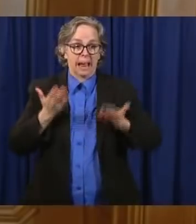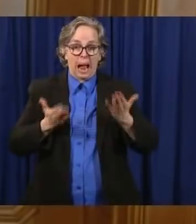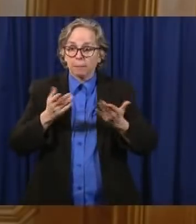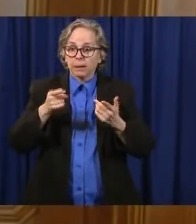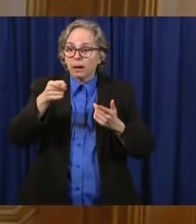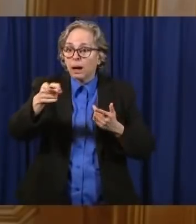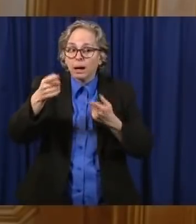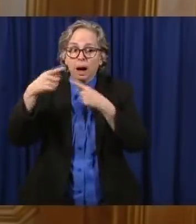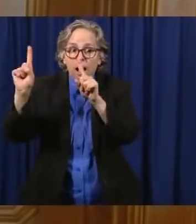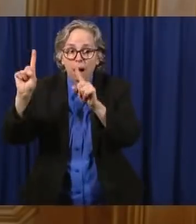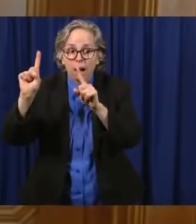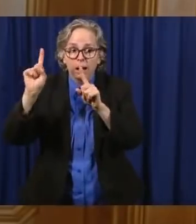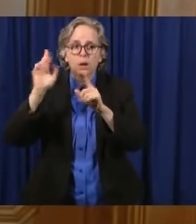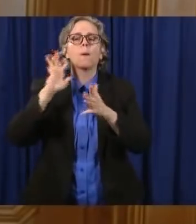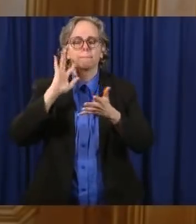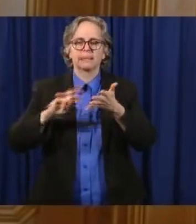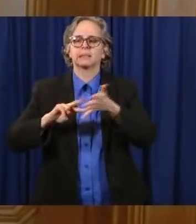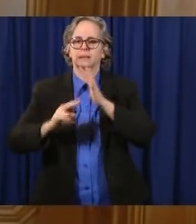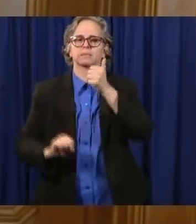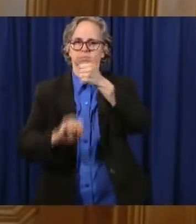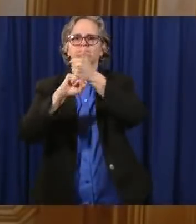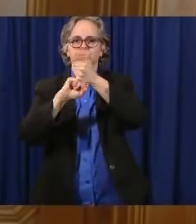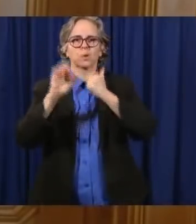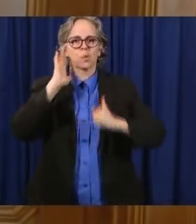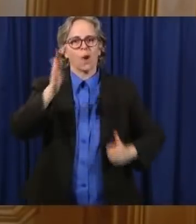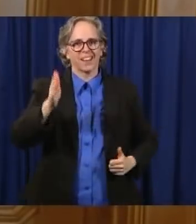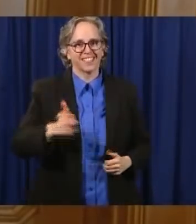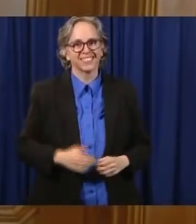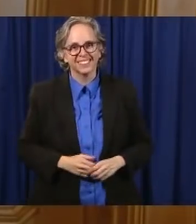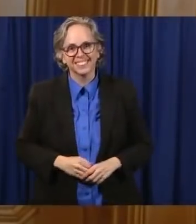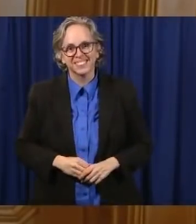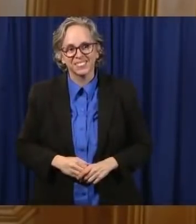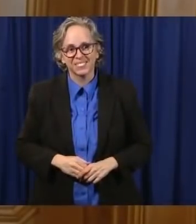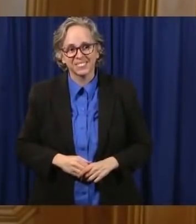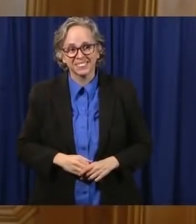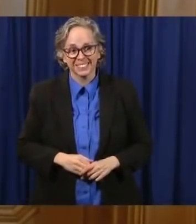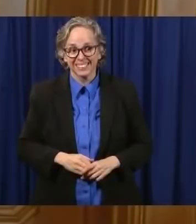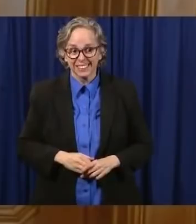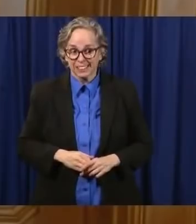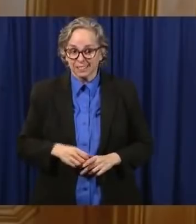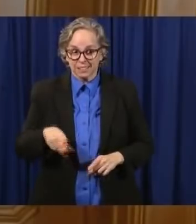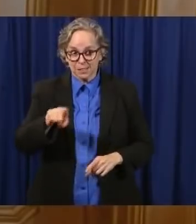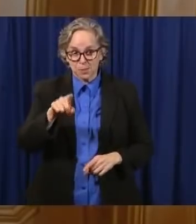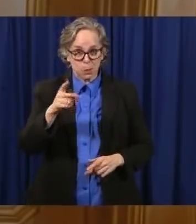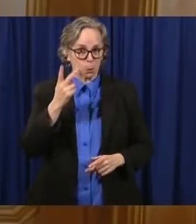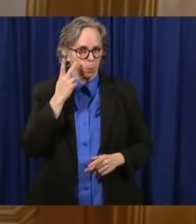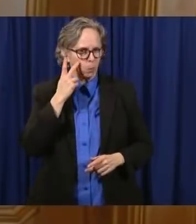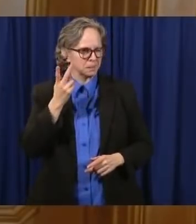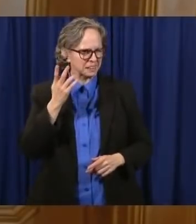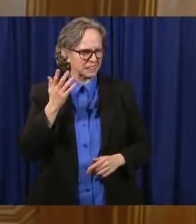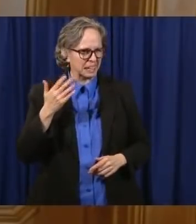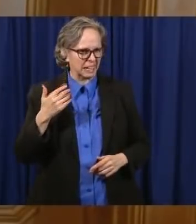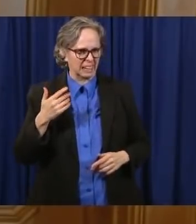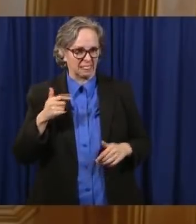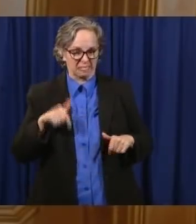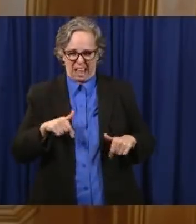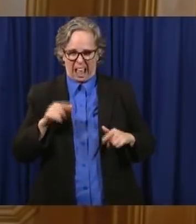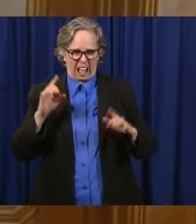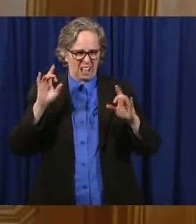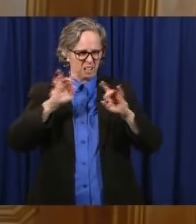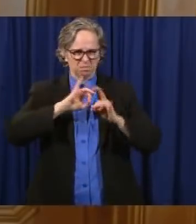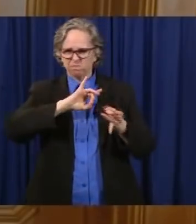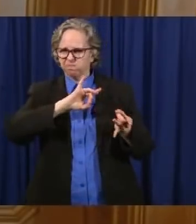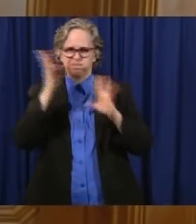you're seeing is a direct result of this great tragedy is people are becoming